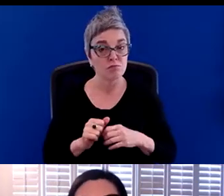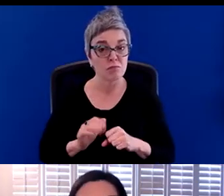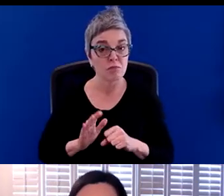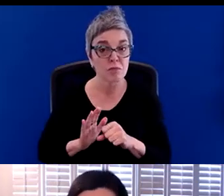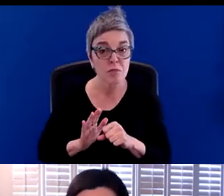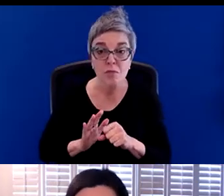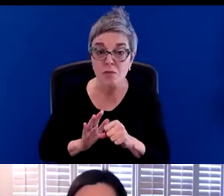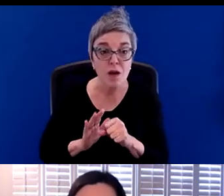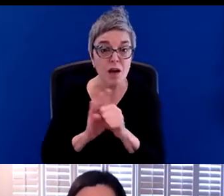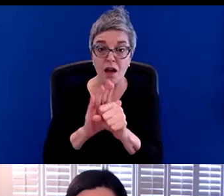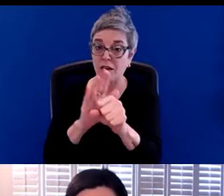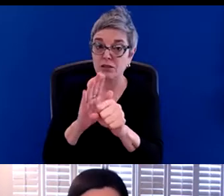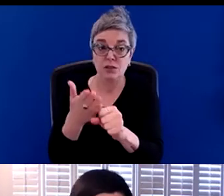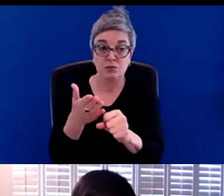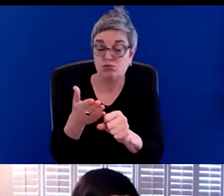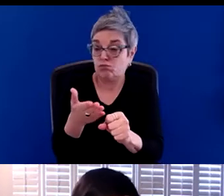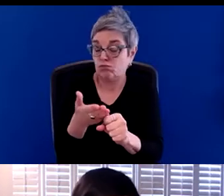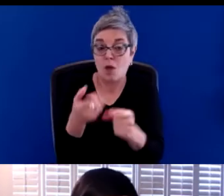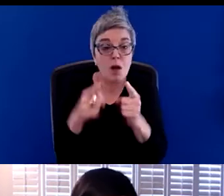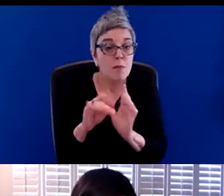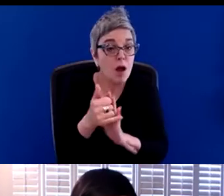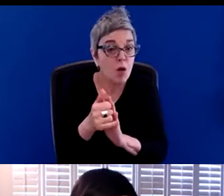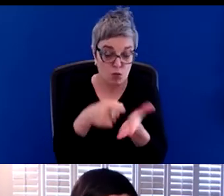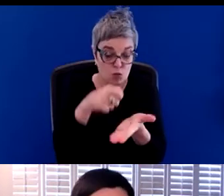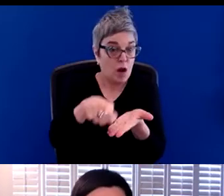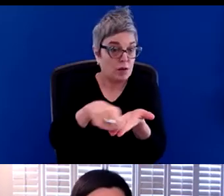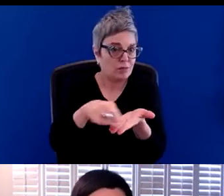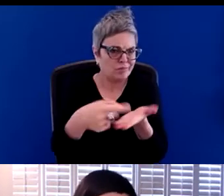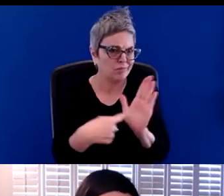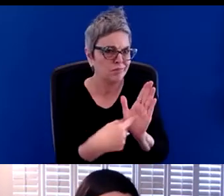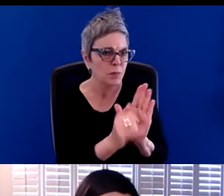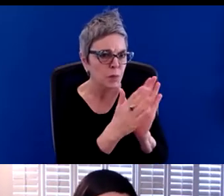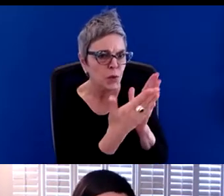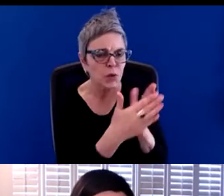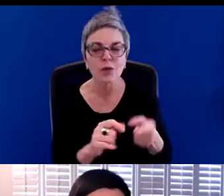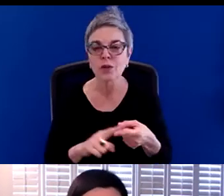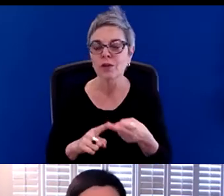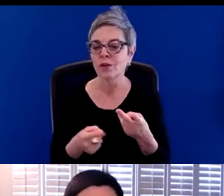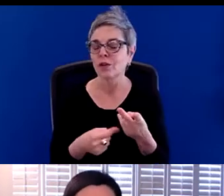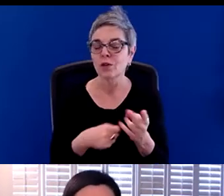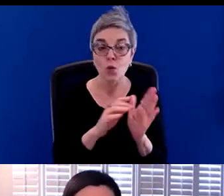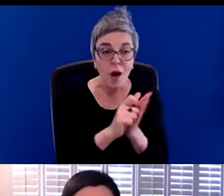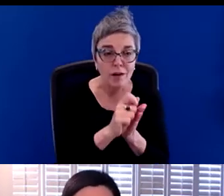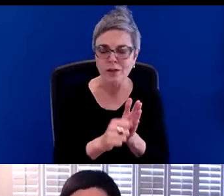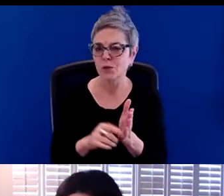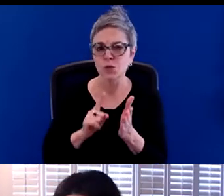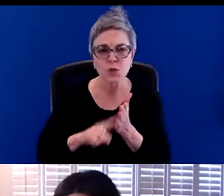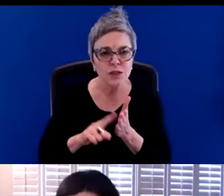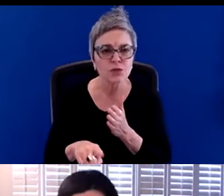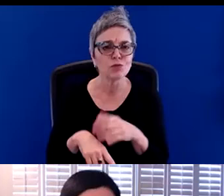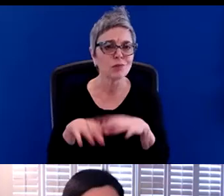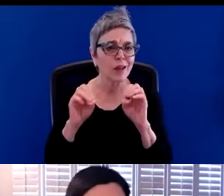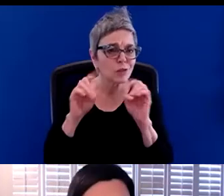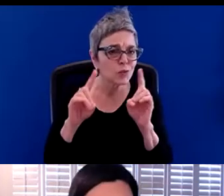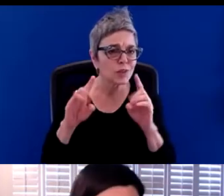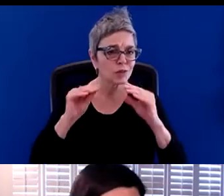right? Just like this book. Activism, you know, it can happen through our research, it can happen through education. I wanted to